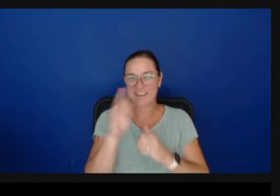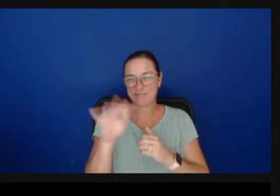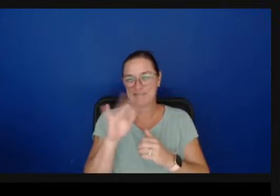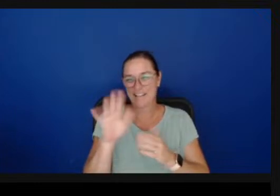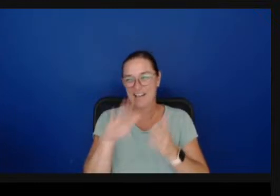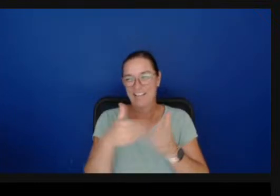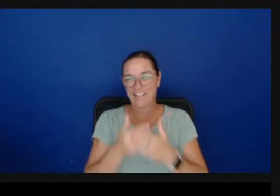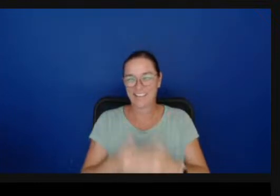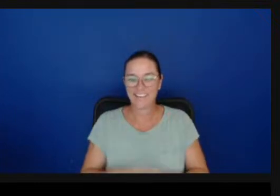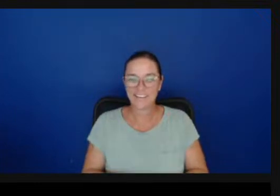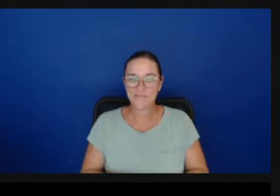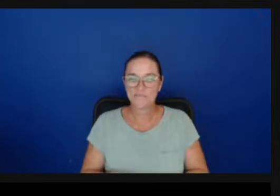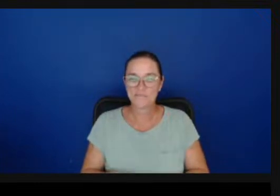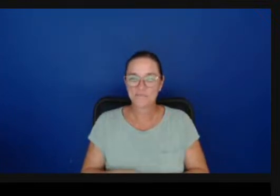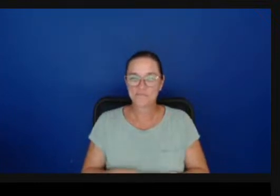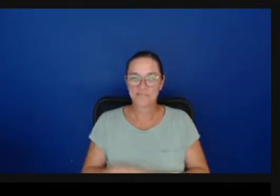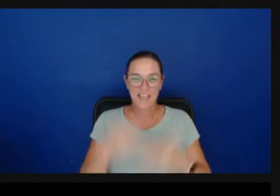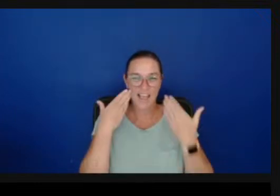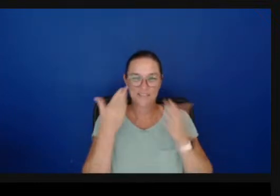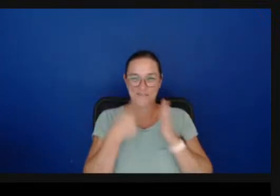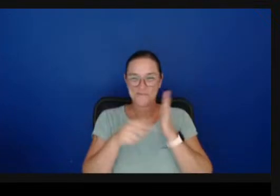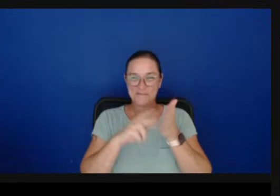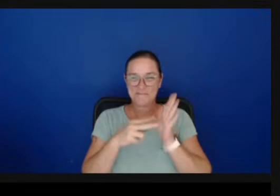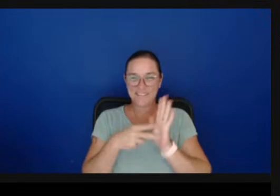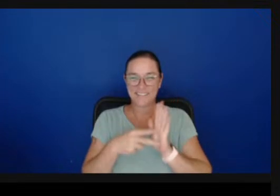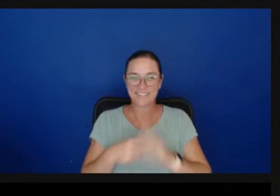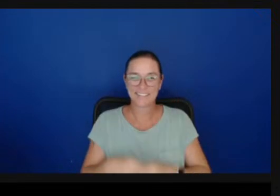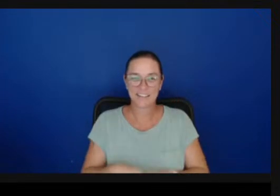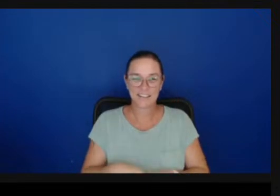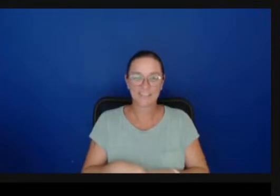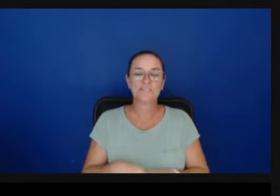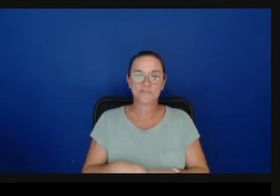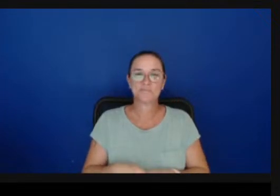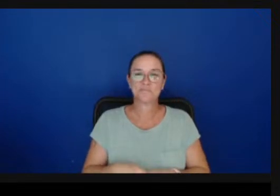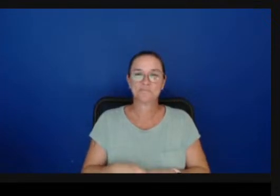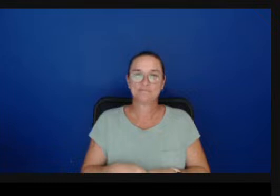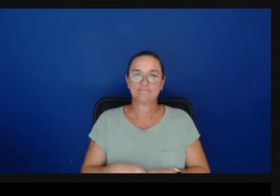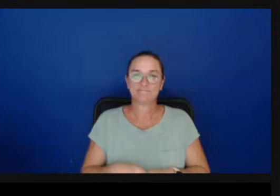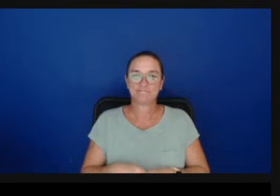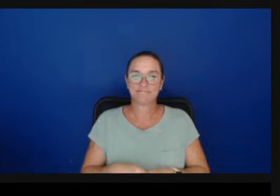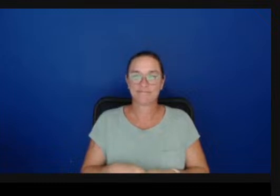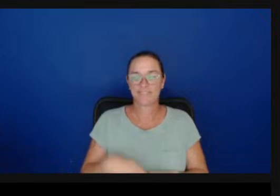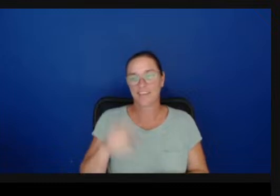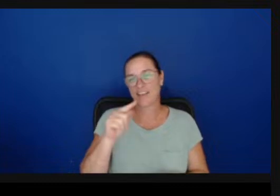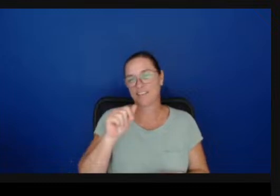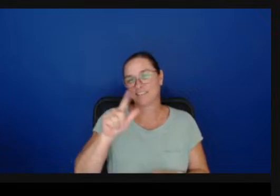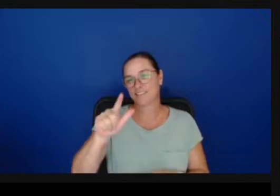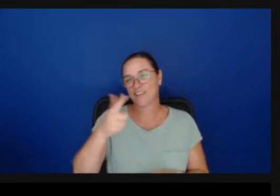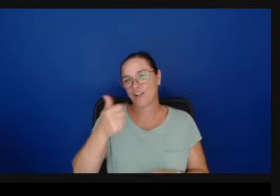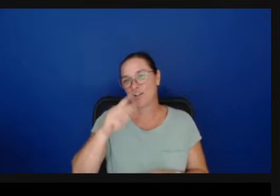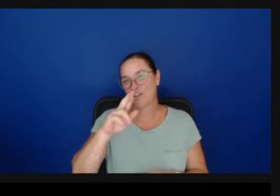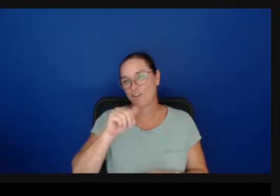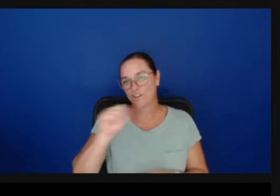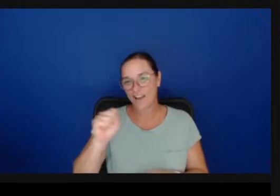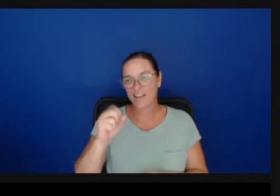know what this even means. Denali, I do know, but you know, tall grass and hub and weep. Someone